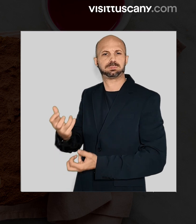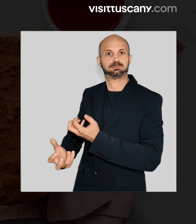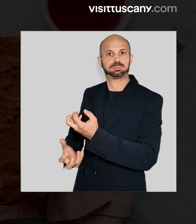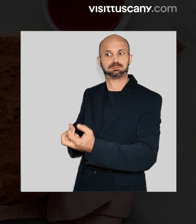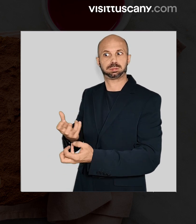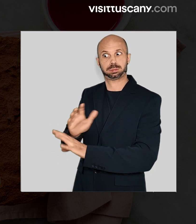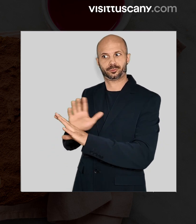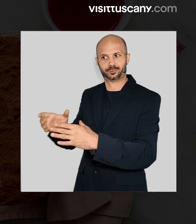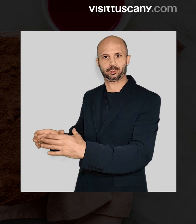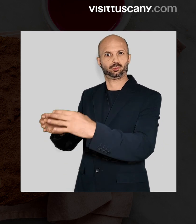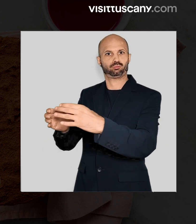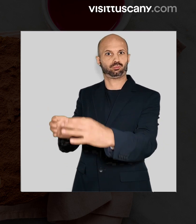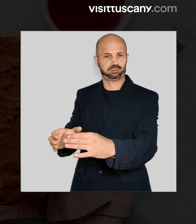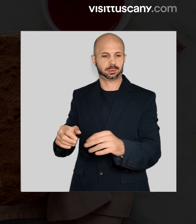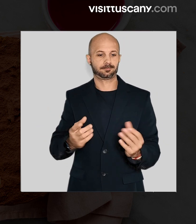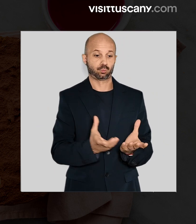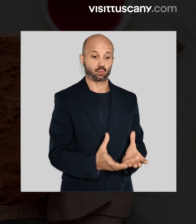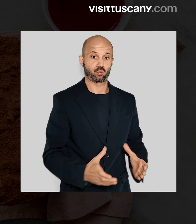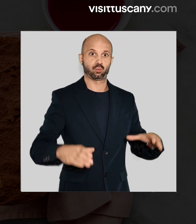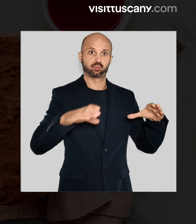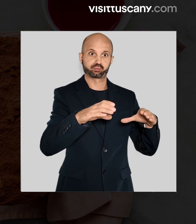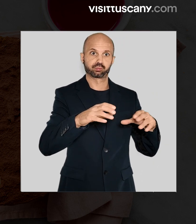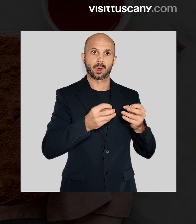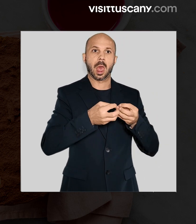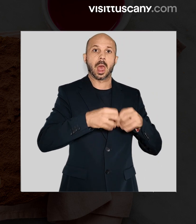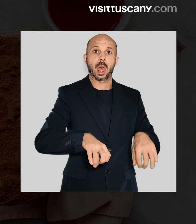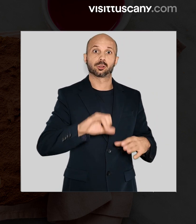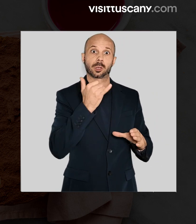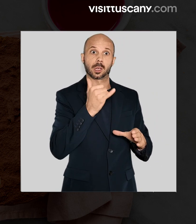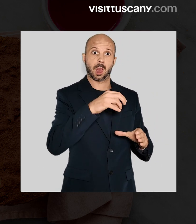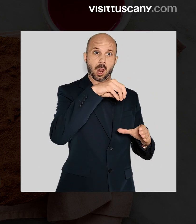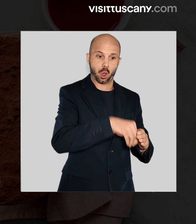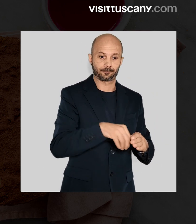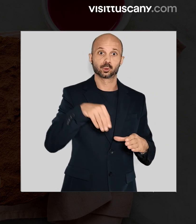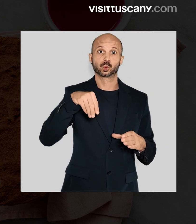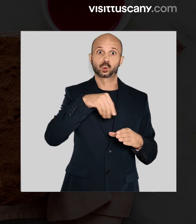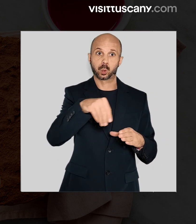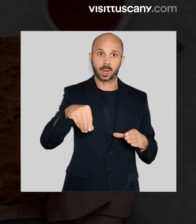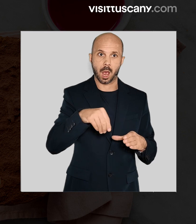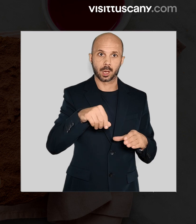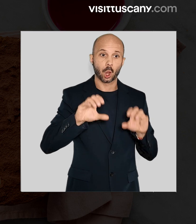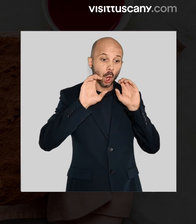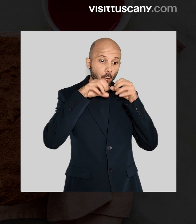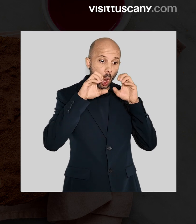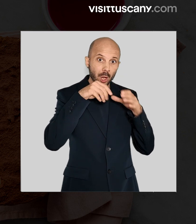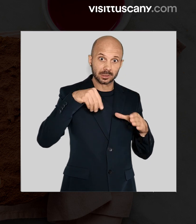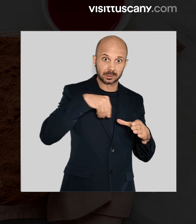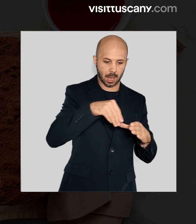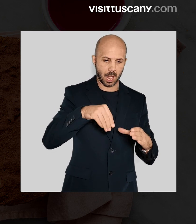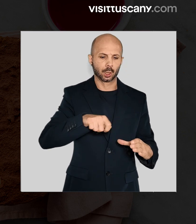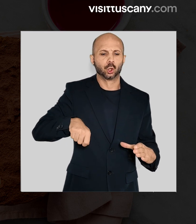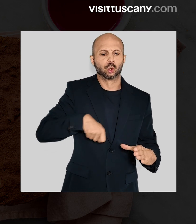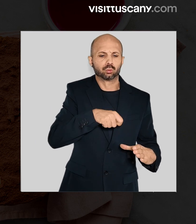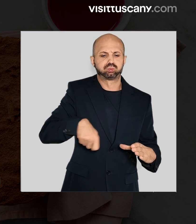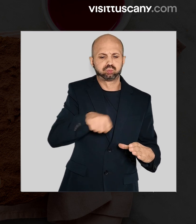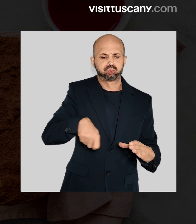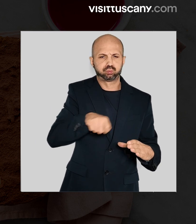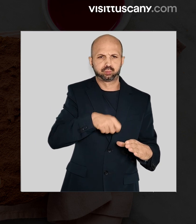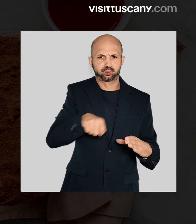In a saucepan, whisk together the sugar, egg yolks, and cornstarch until light and creamy.